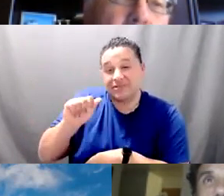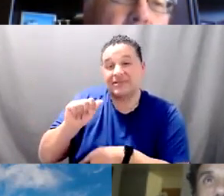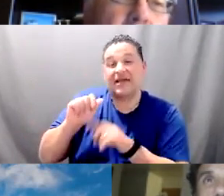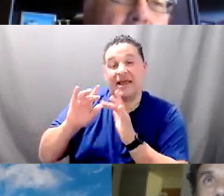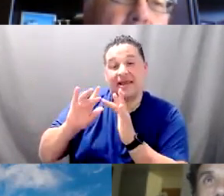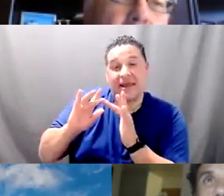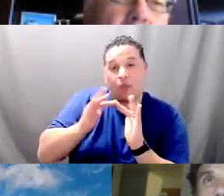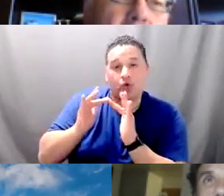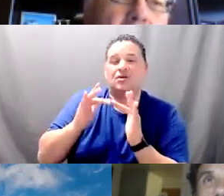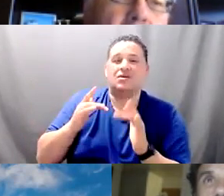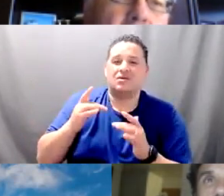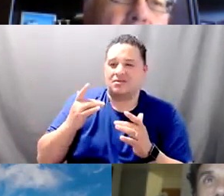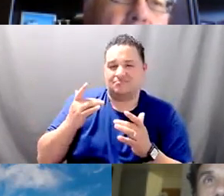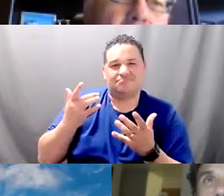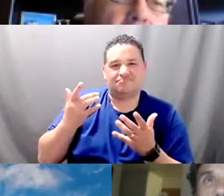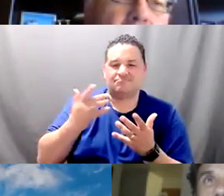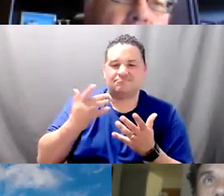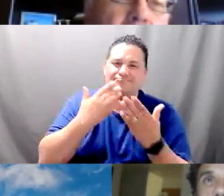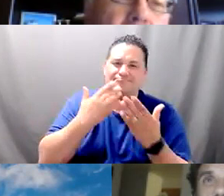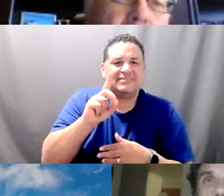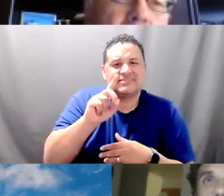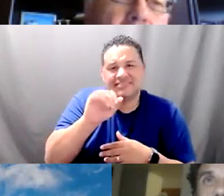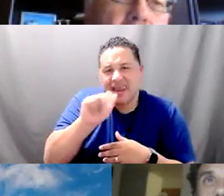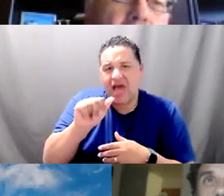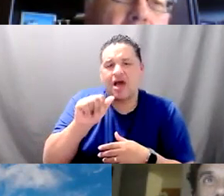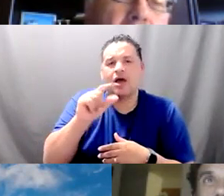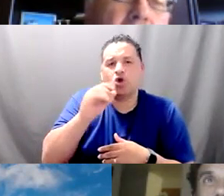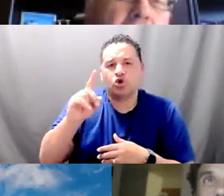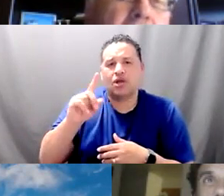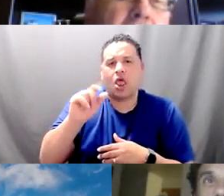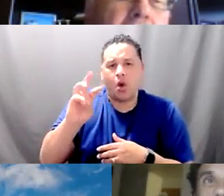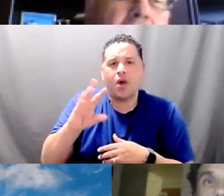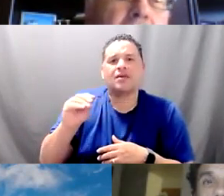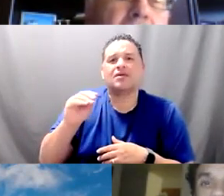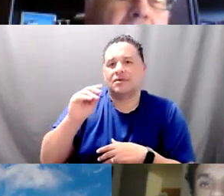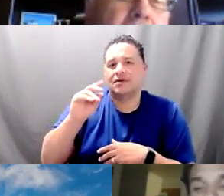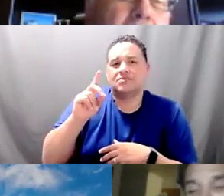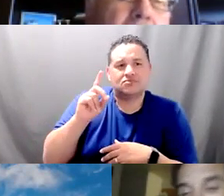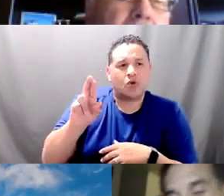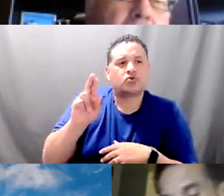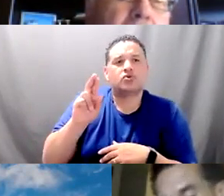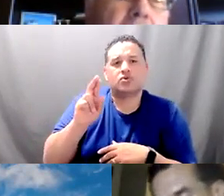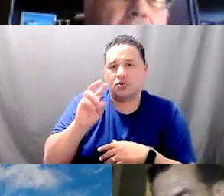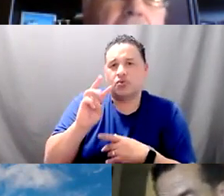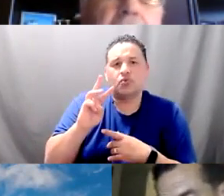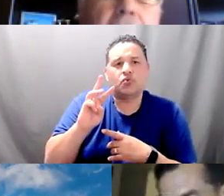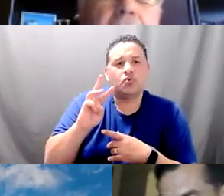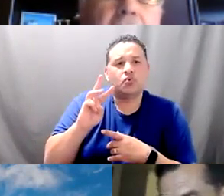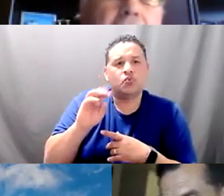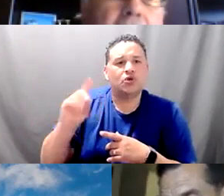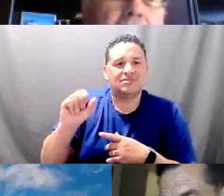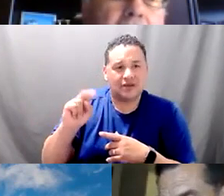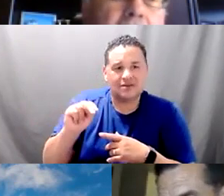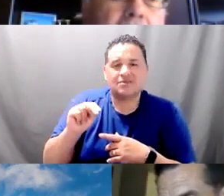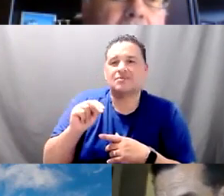we appreciate Dana Goodlow and Dr. Karen Wilson for spending time with us today to answer so many